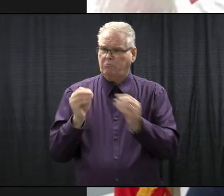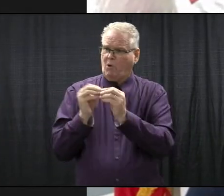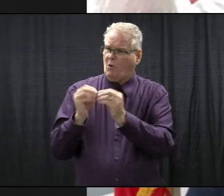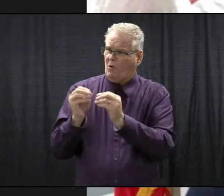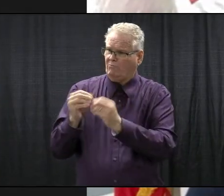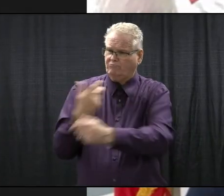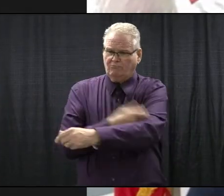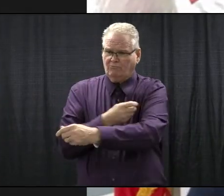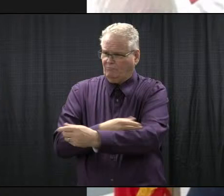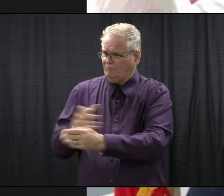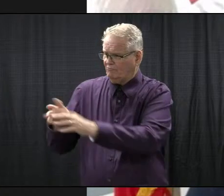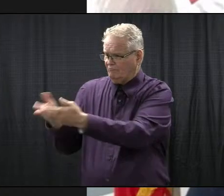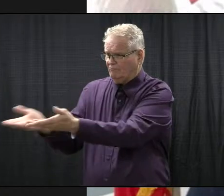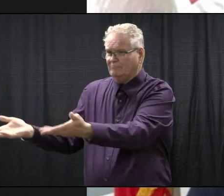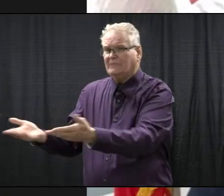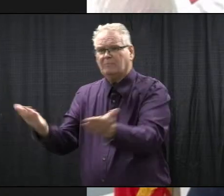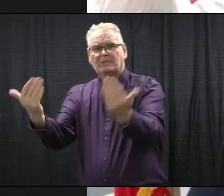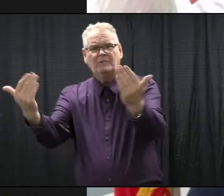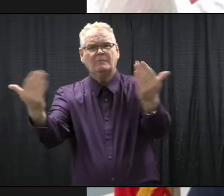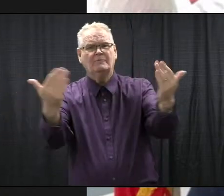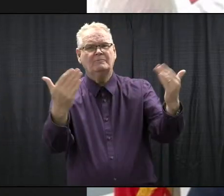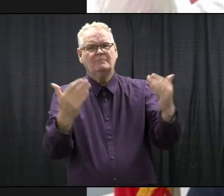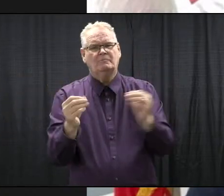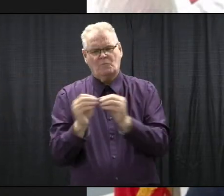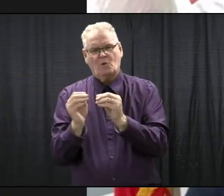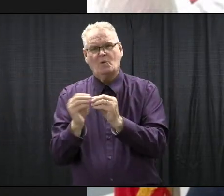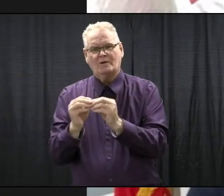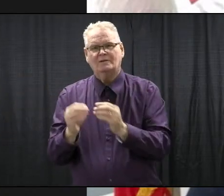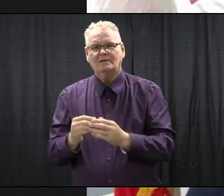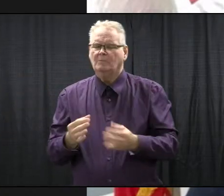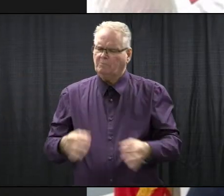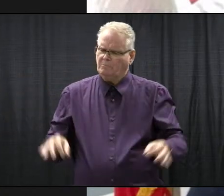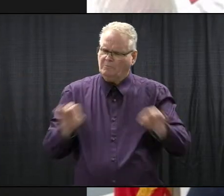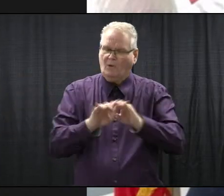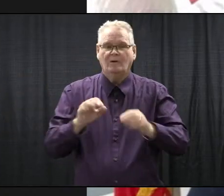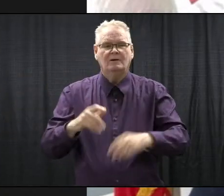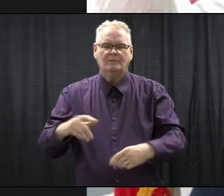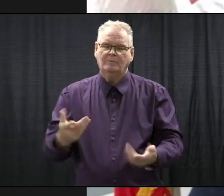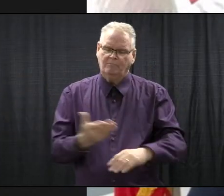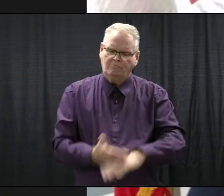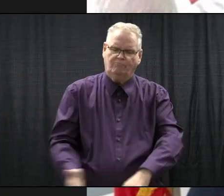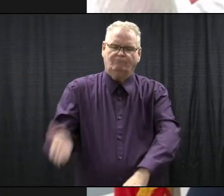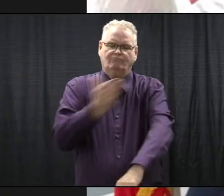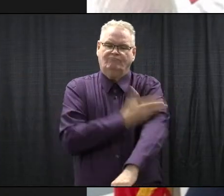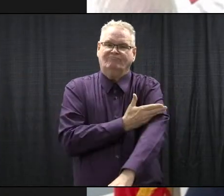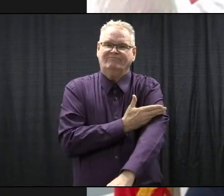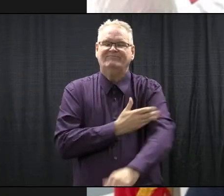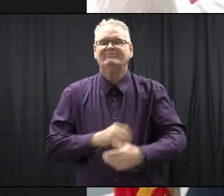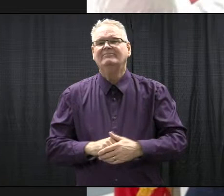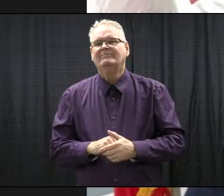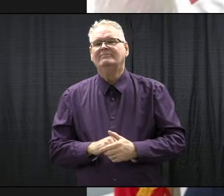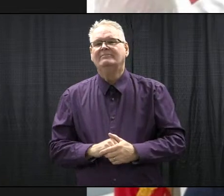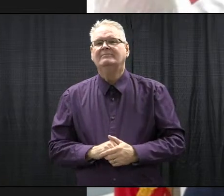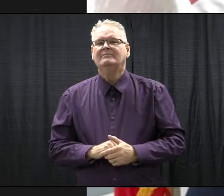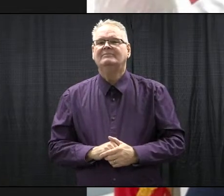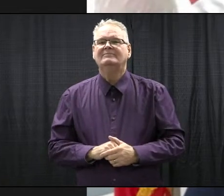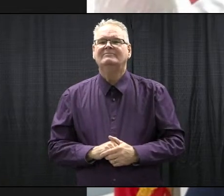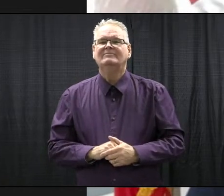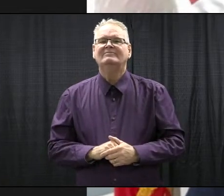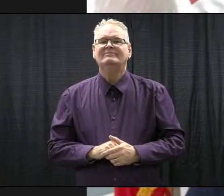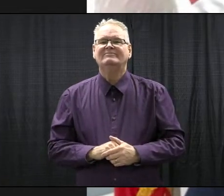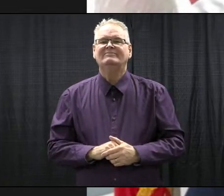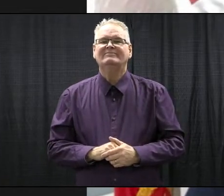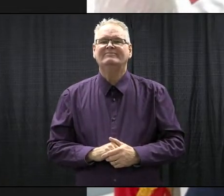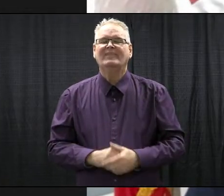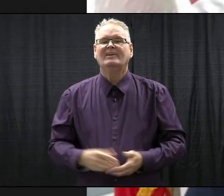of Newfoundlanders and Labradorians that we are at this place and looking forward even to the future with life after COVID-19,